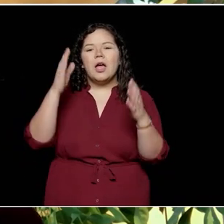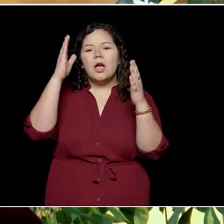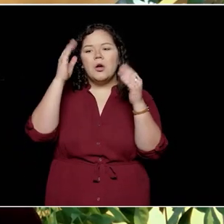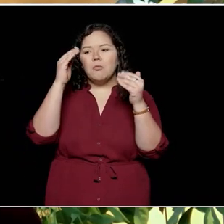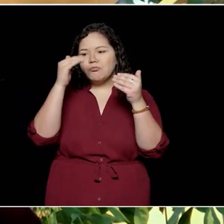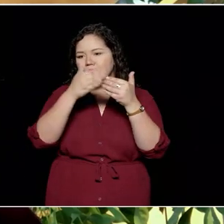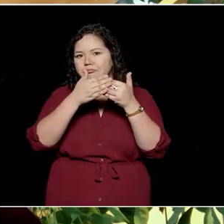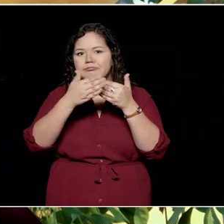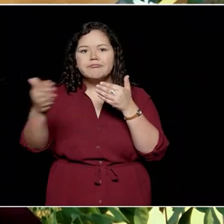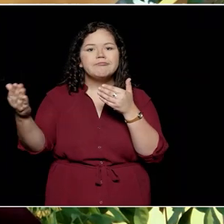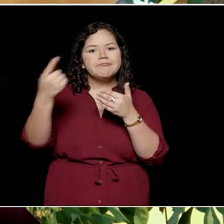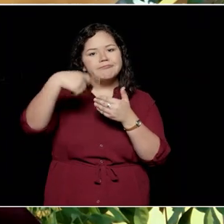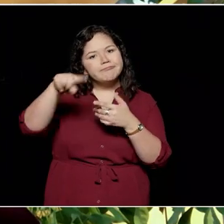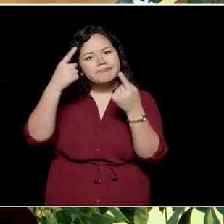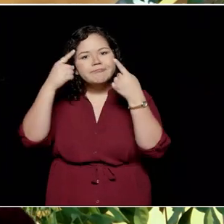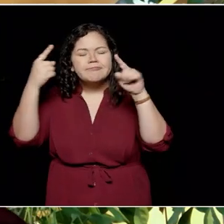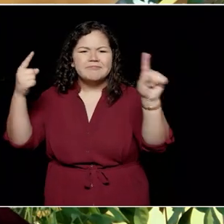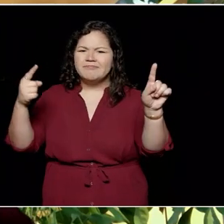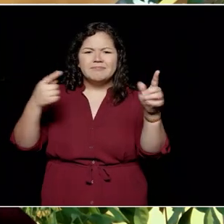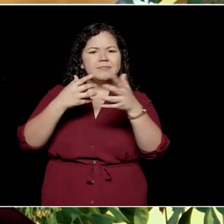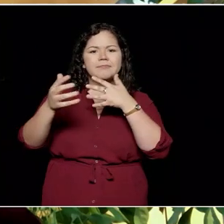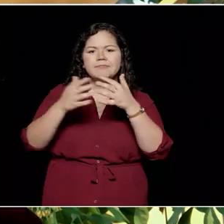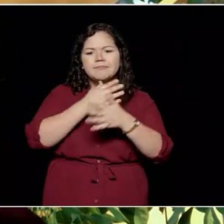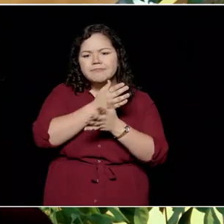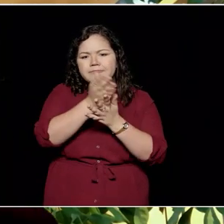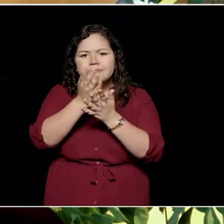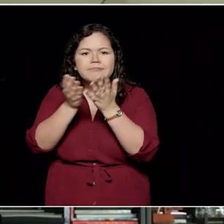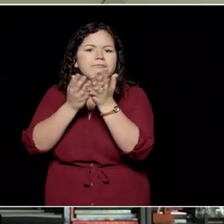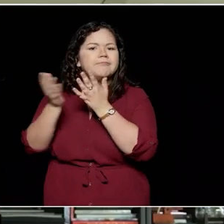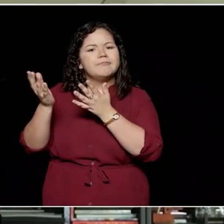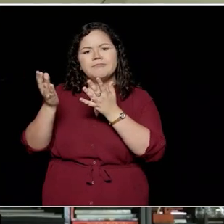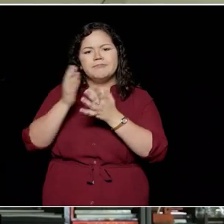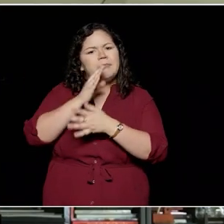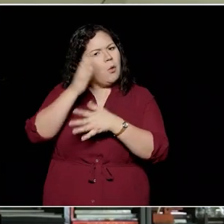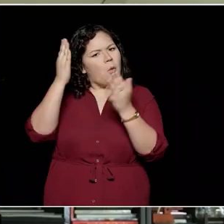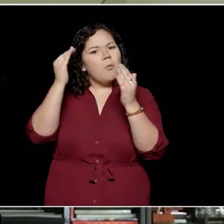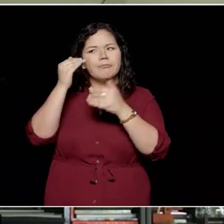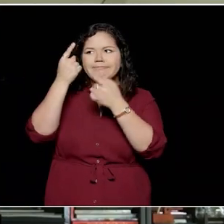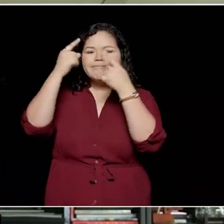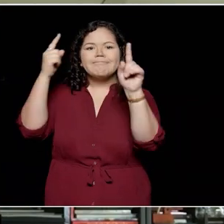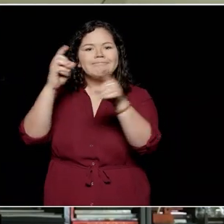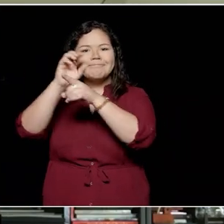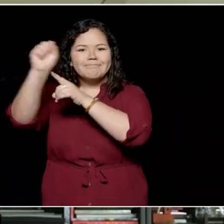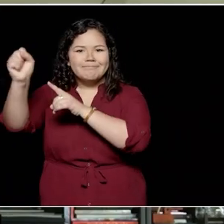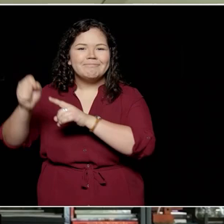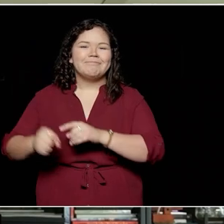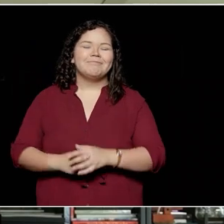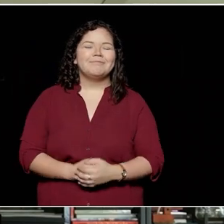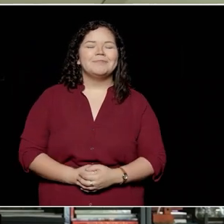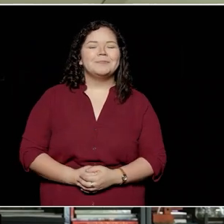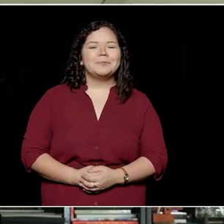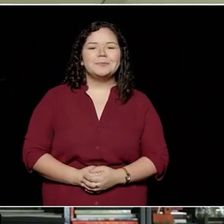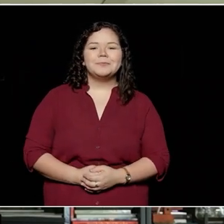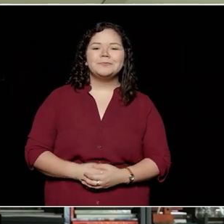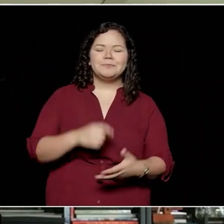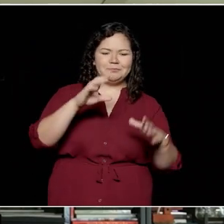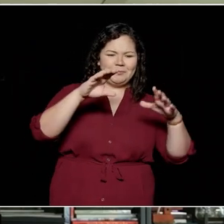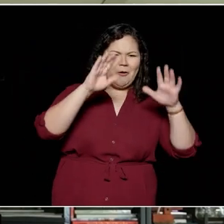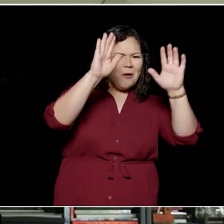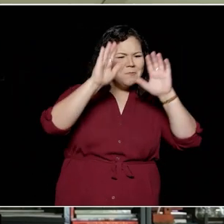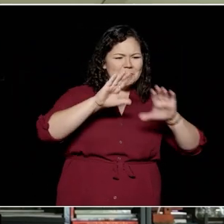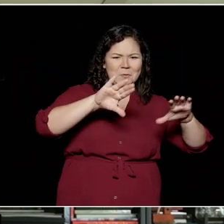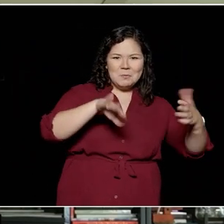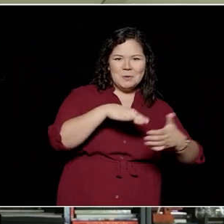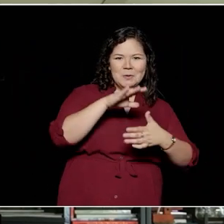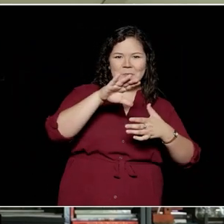you all the very best of success in the next stages of your lives. To each member of the absolutely awesome graduating class of